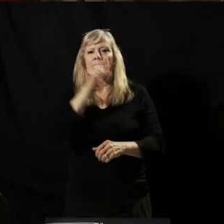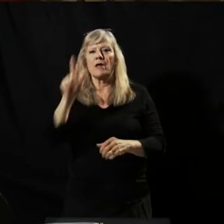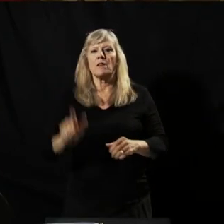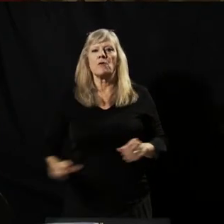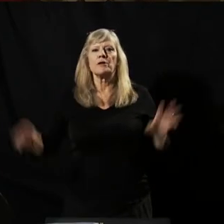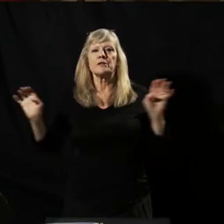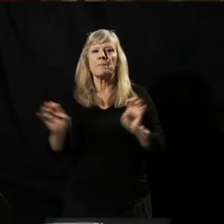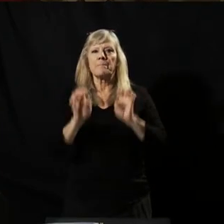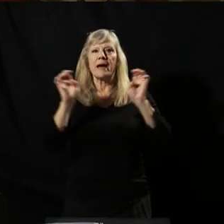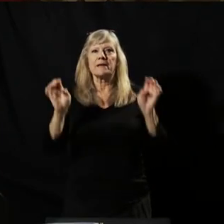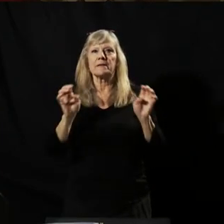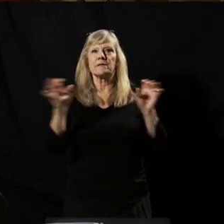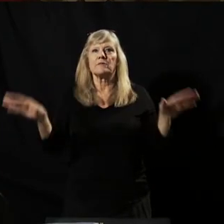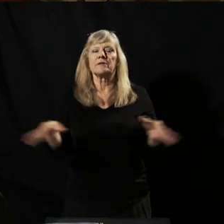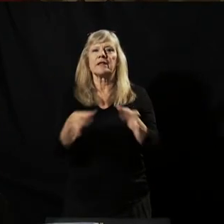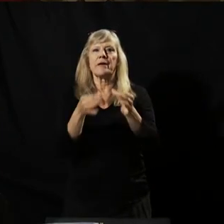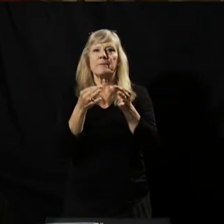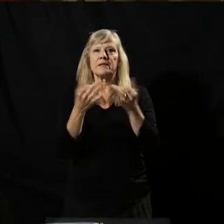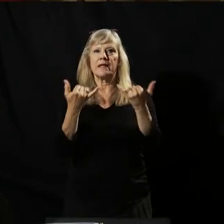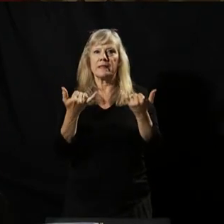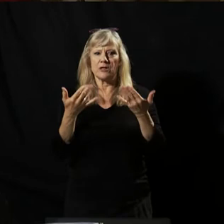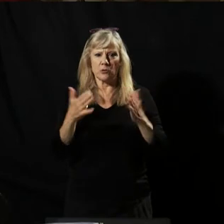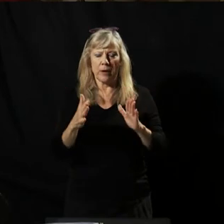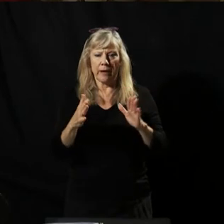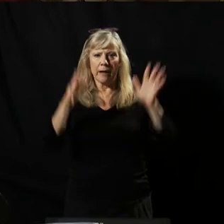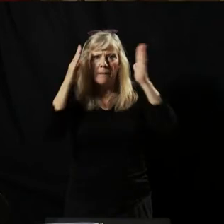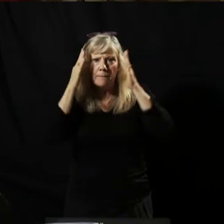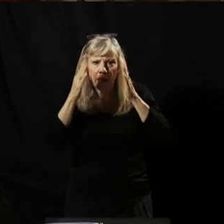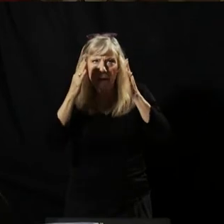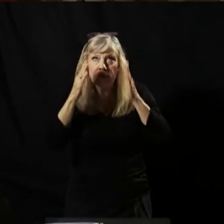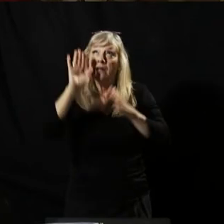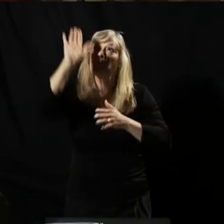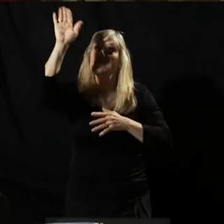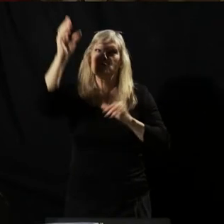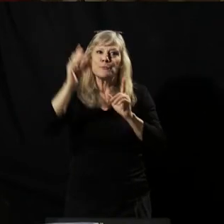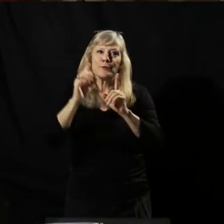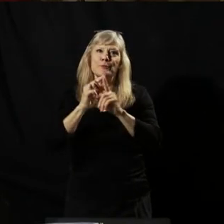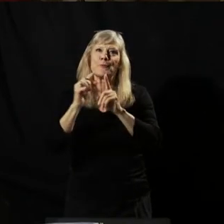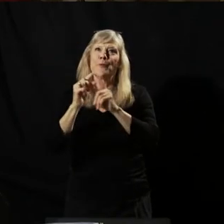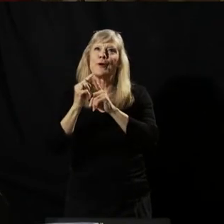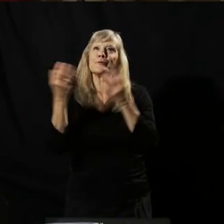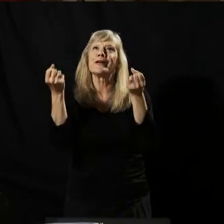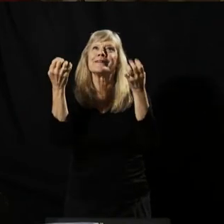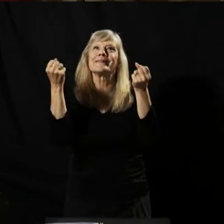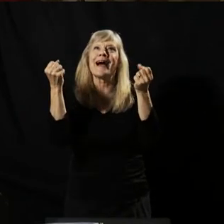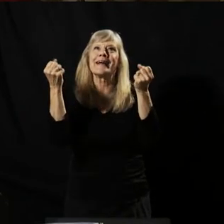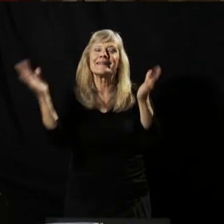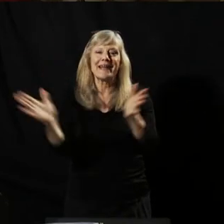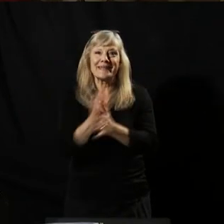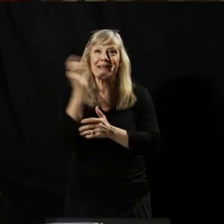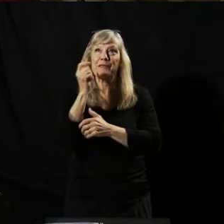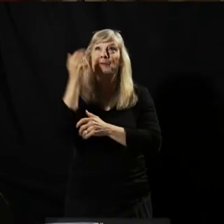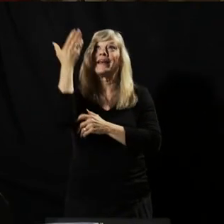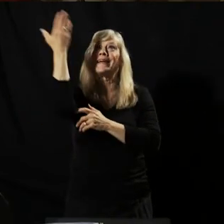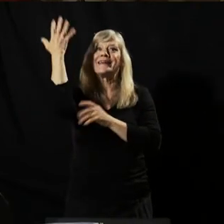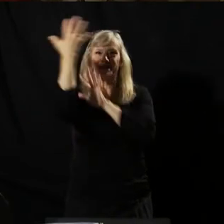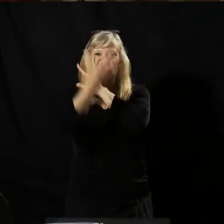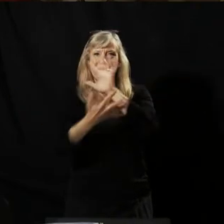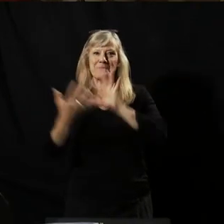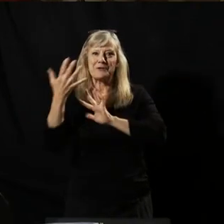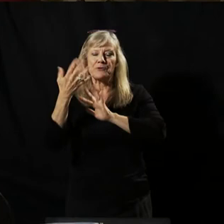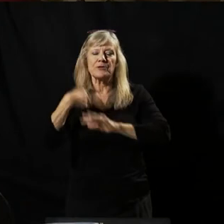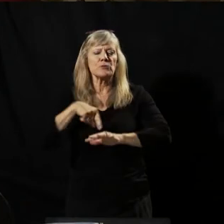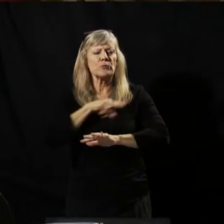in this way, listening to his word and celebrating his mysteries, then we shall have the